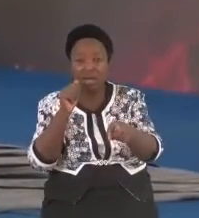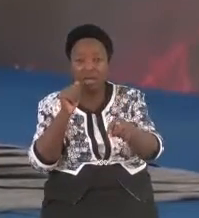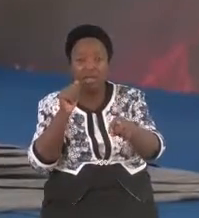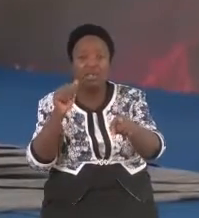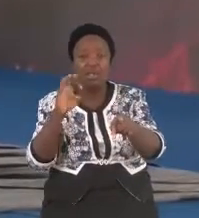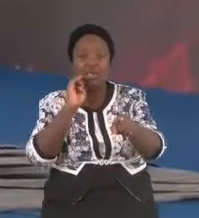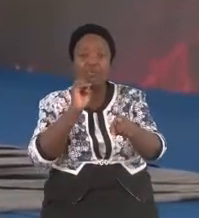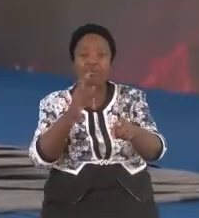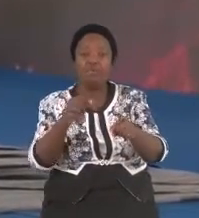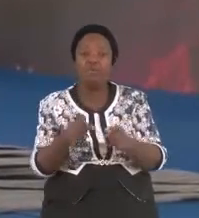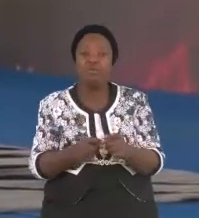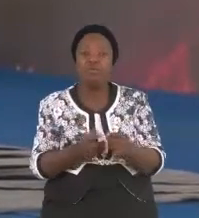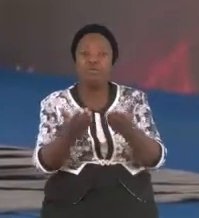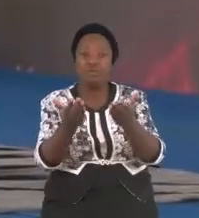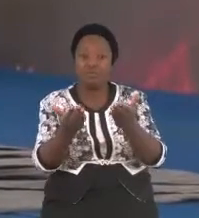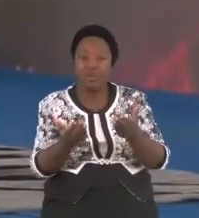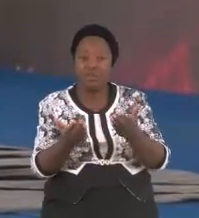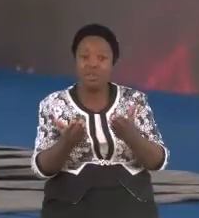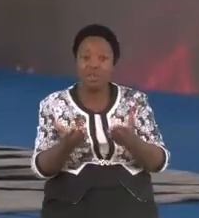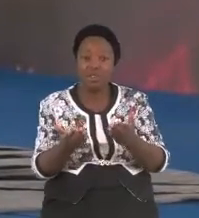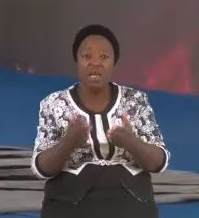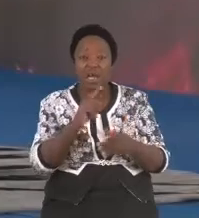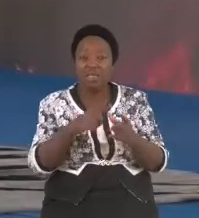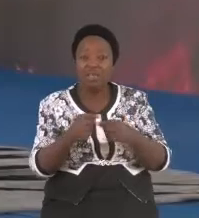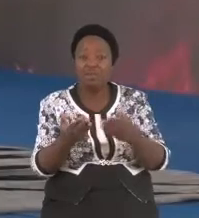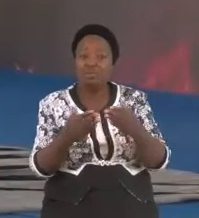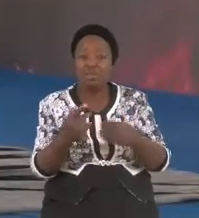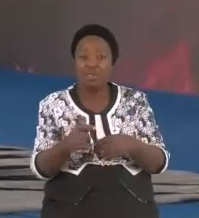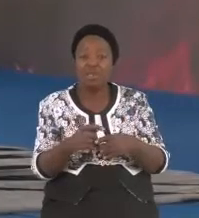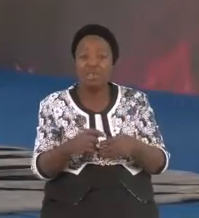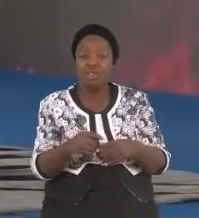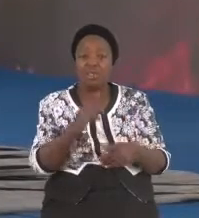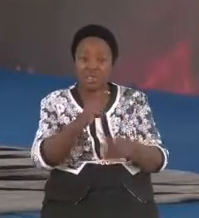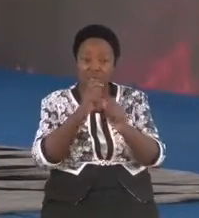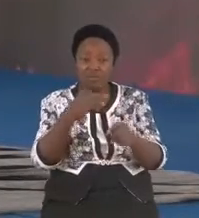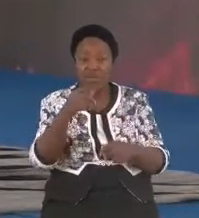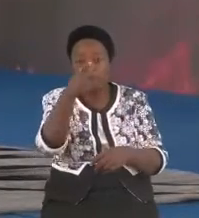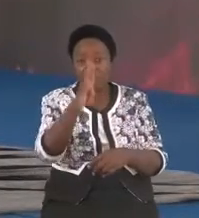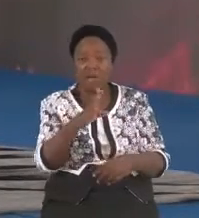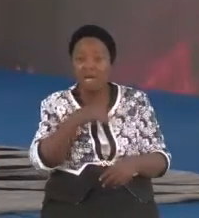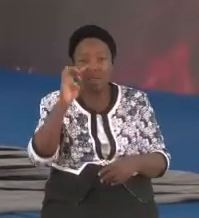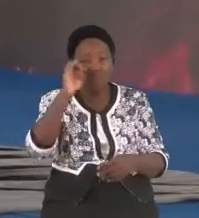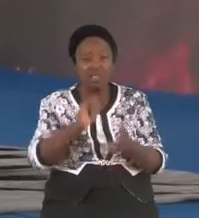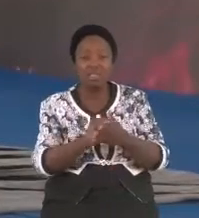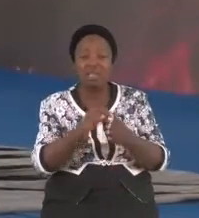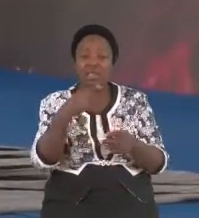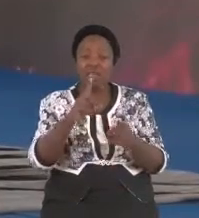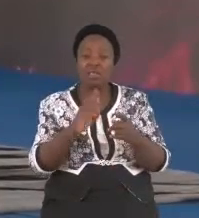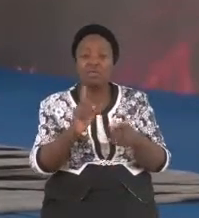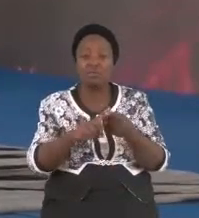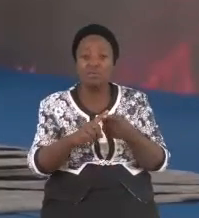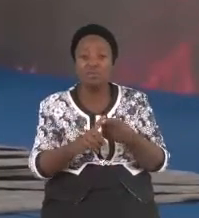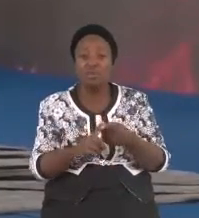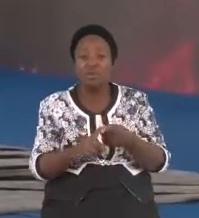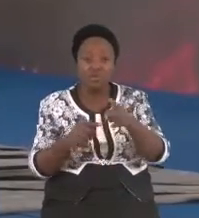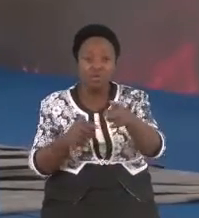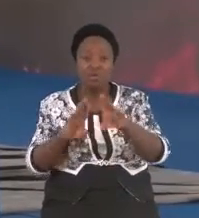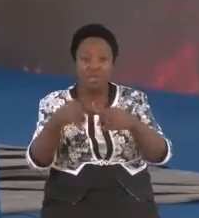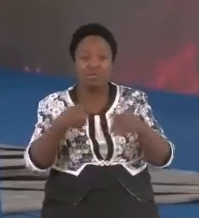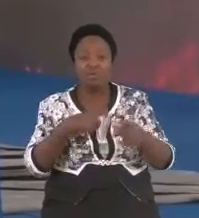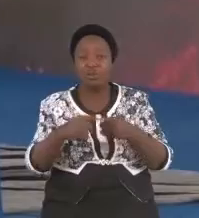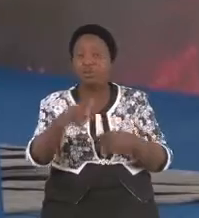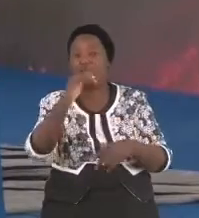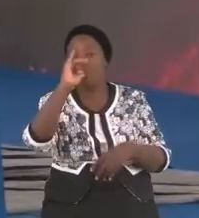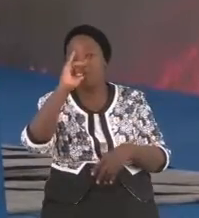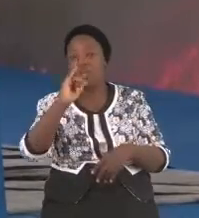the gift of god and he that says unto thee give me to dream thou what else have